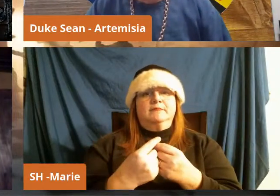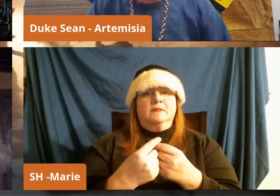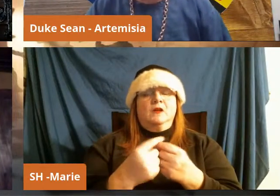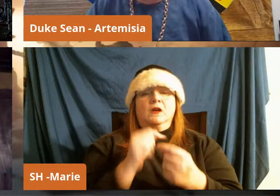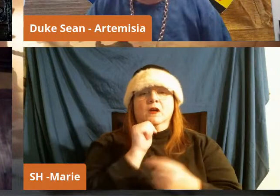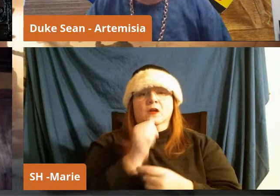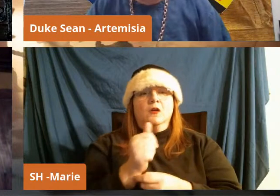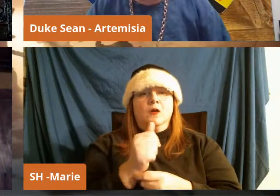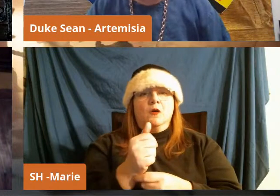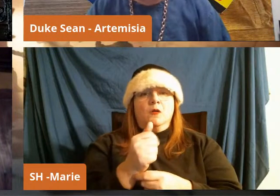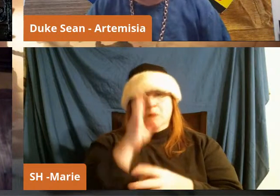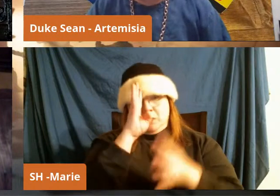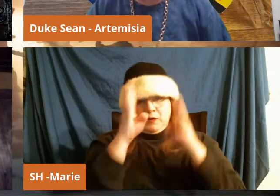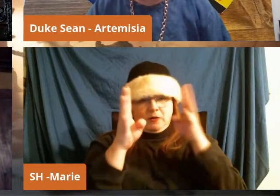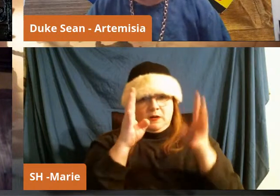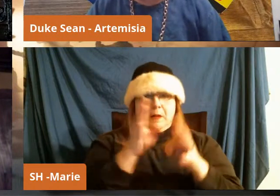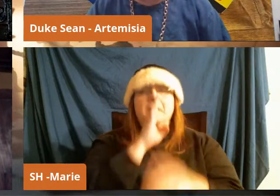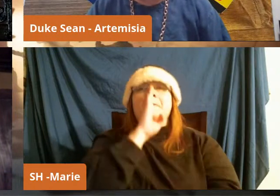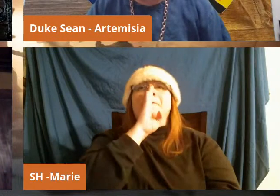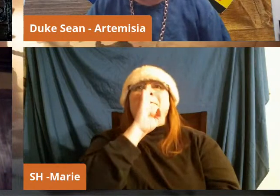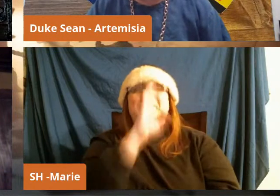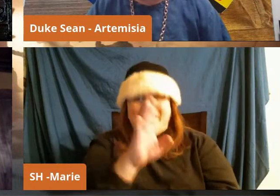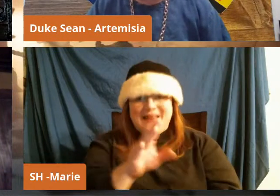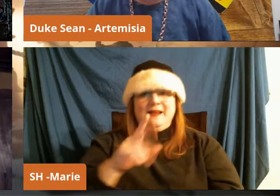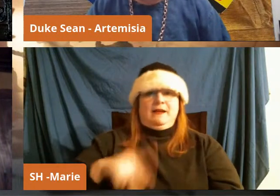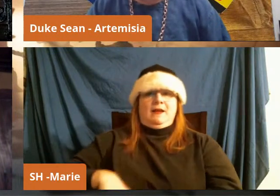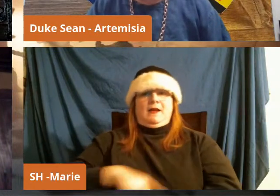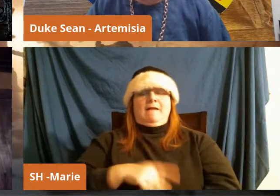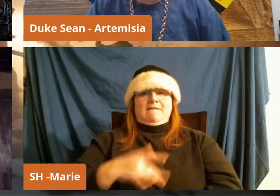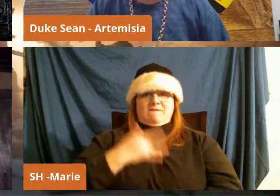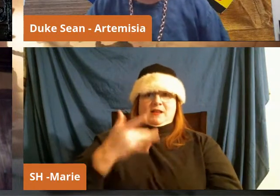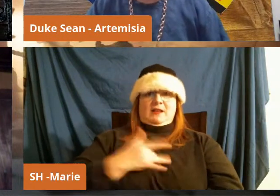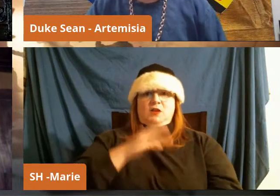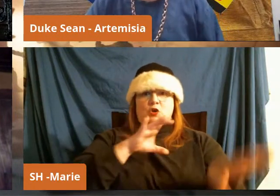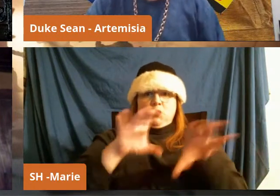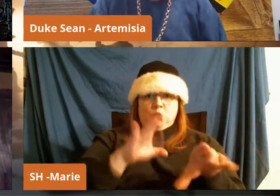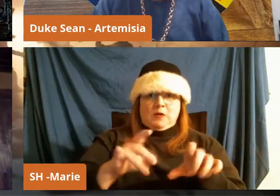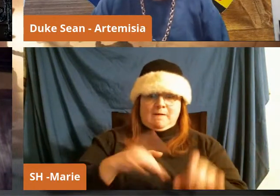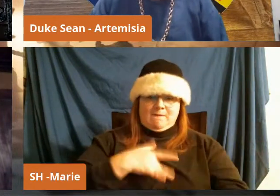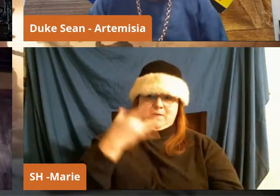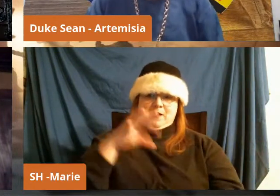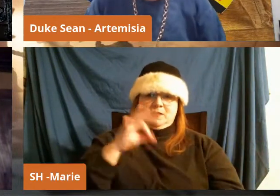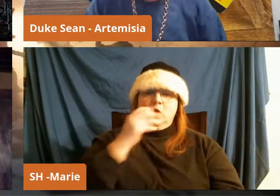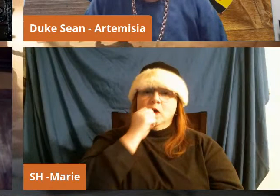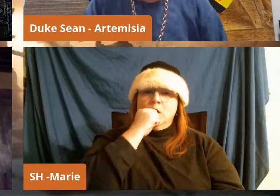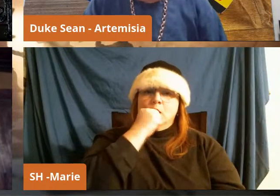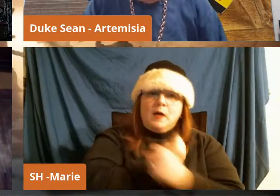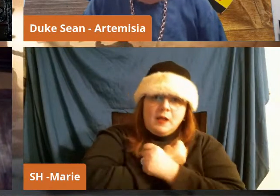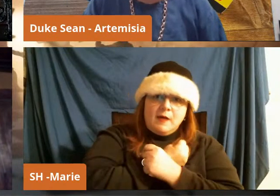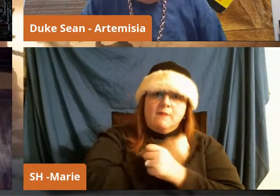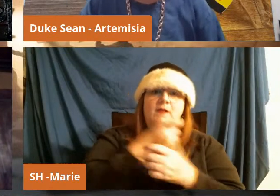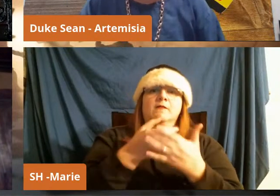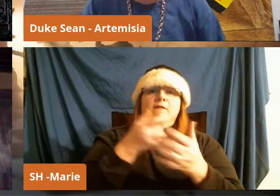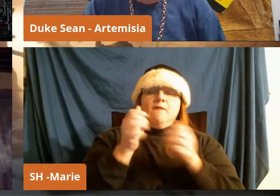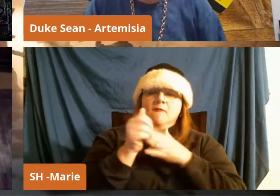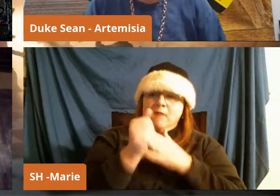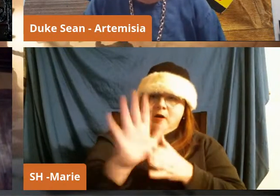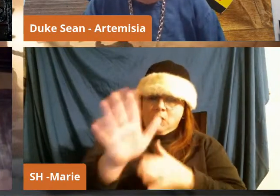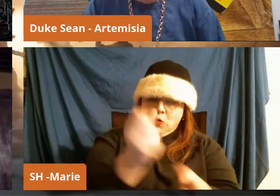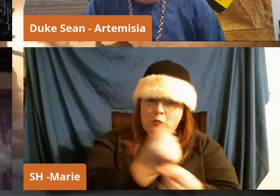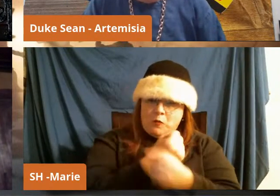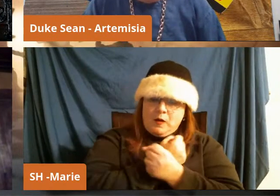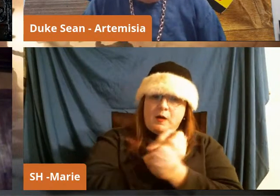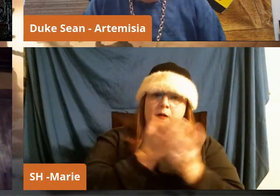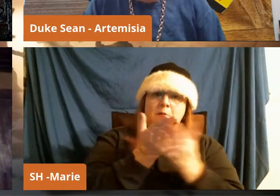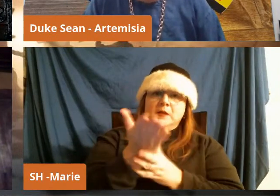don't pretend to be knightly. Be knightly. Just do it. Feel it. Find something you're passionate about. Follow that passion. It'll bleed